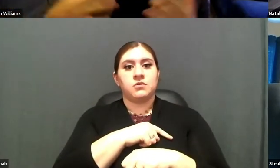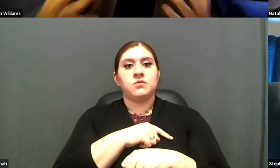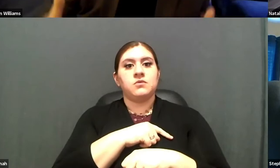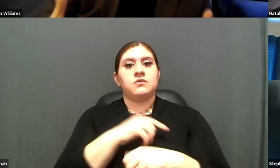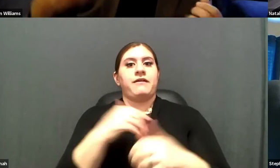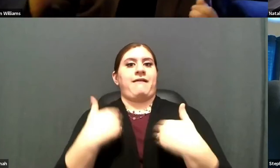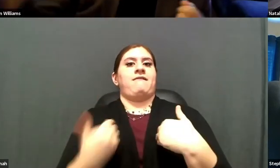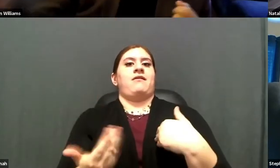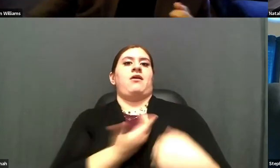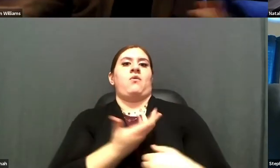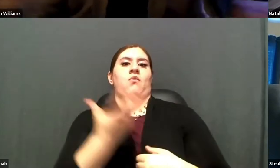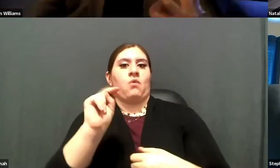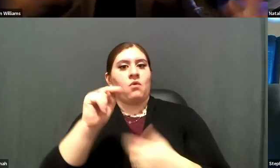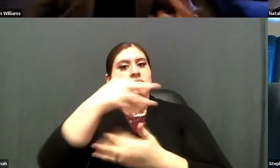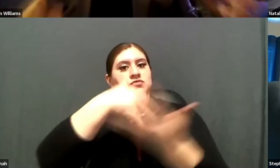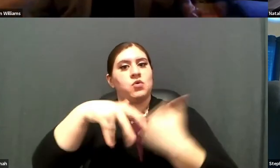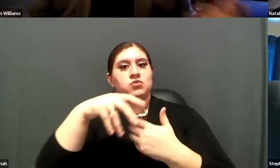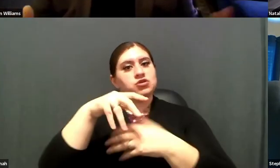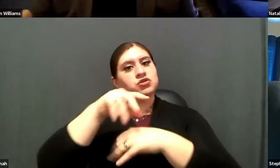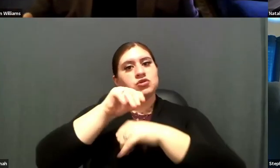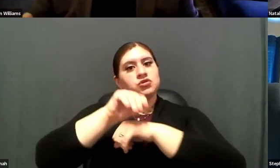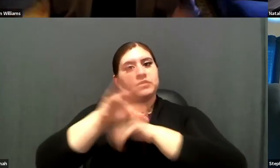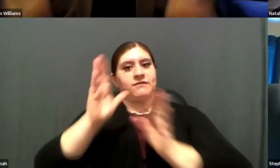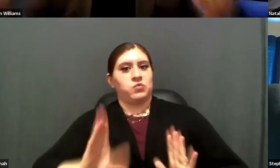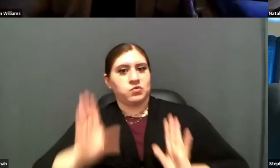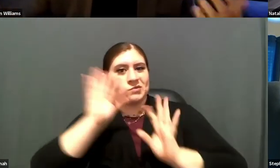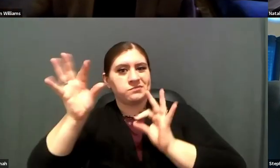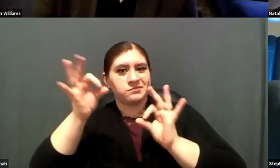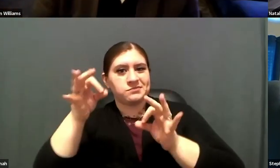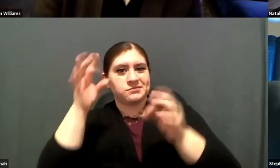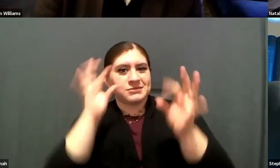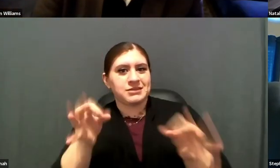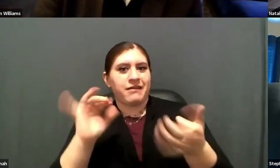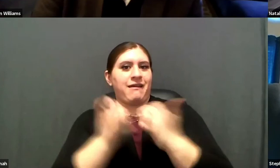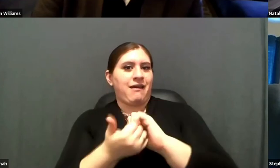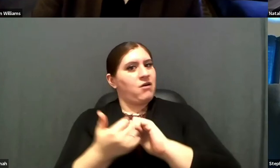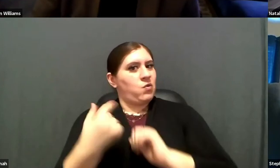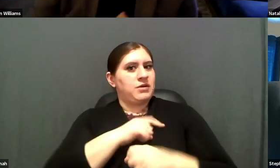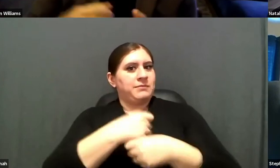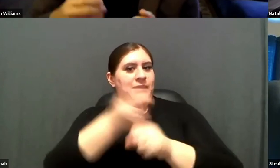our own social influencers that decide how we make decisions.